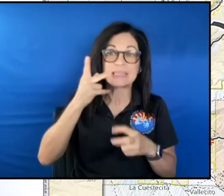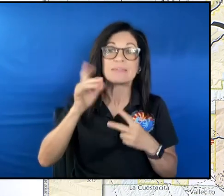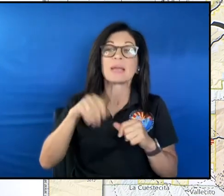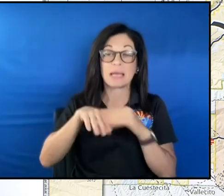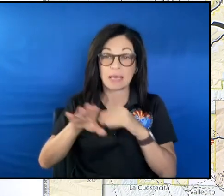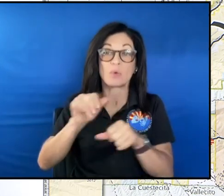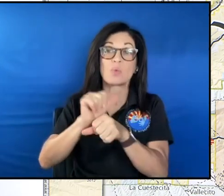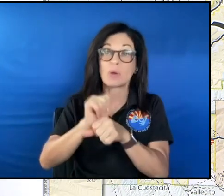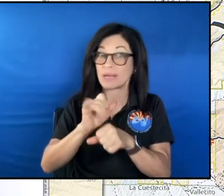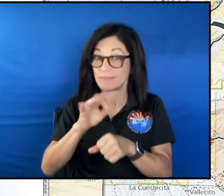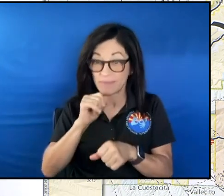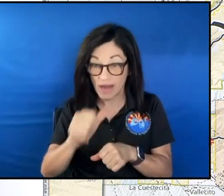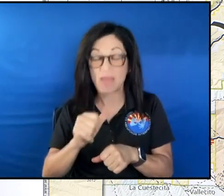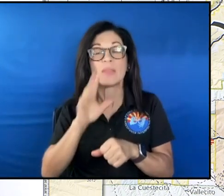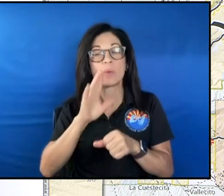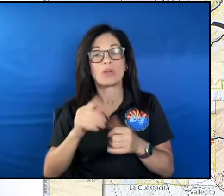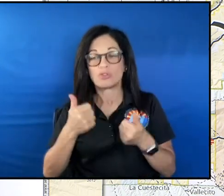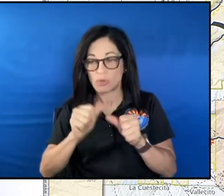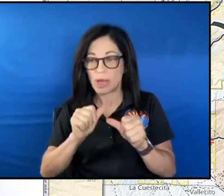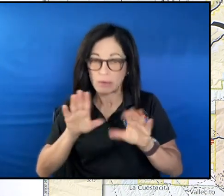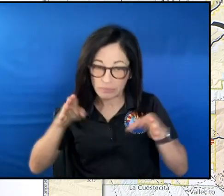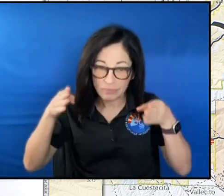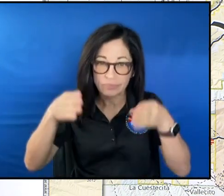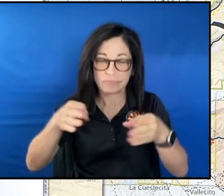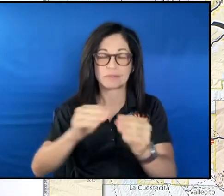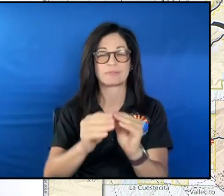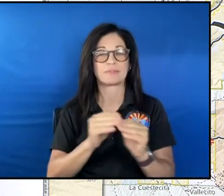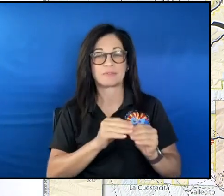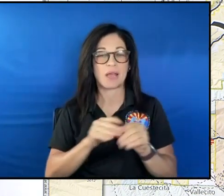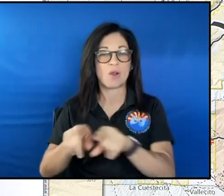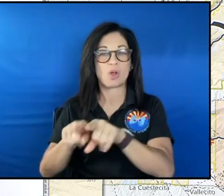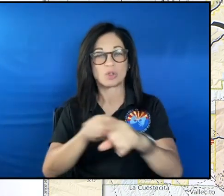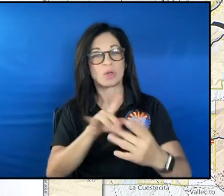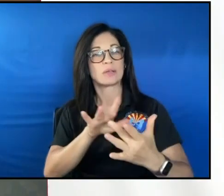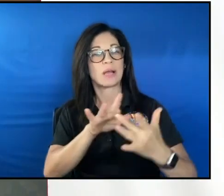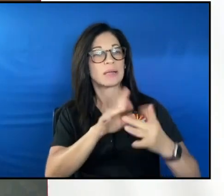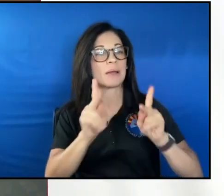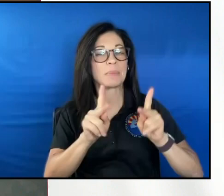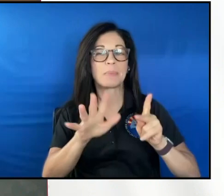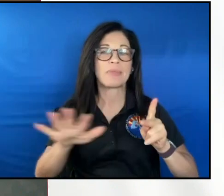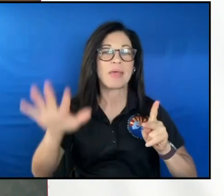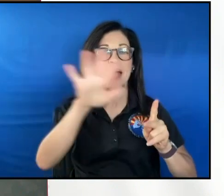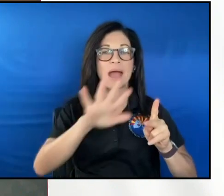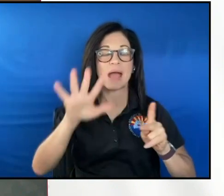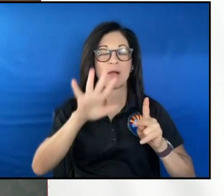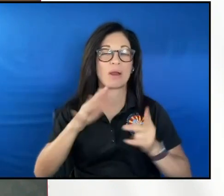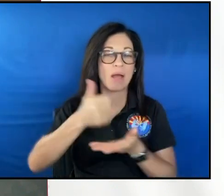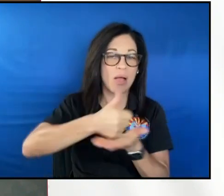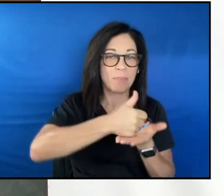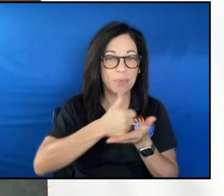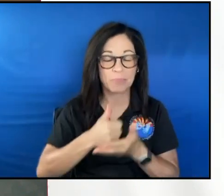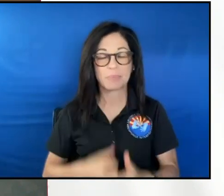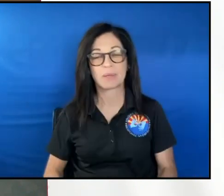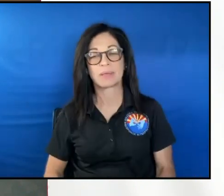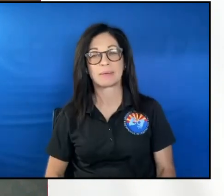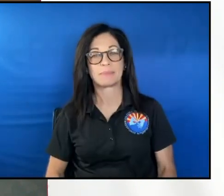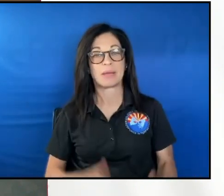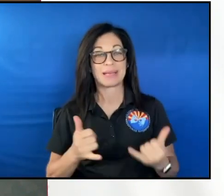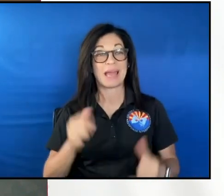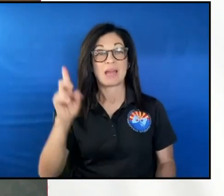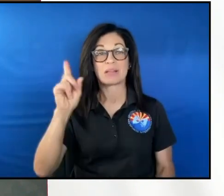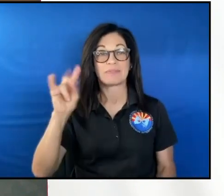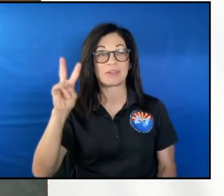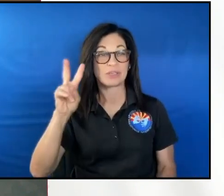they're going to continue that for today as well and continue to make public contact. So going into Division Sierra, this upper portion